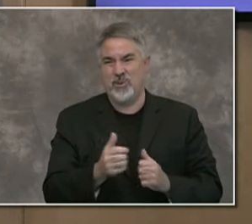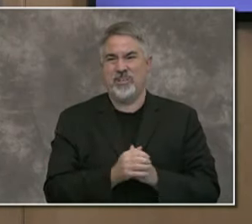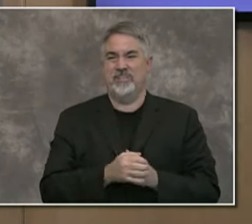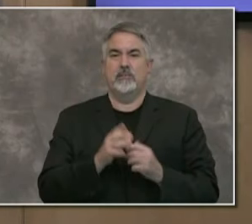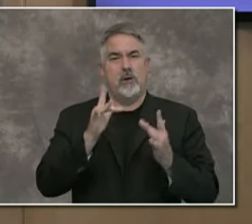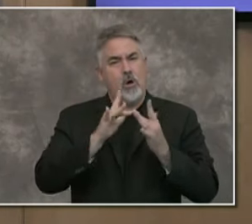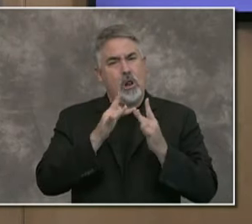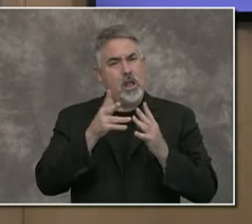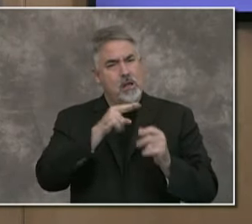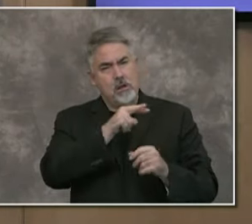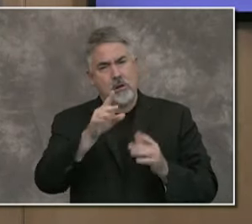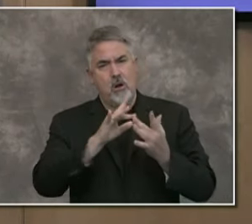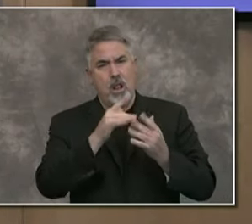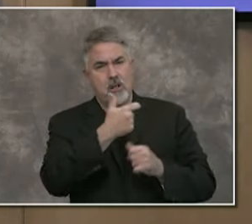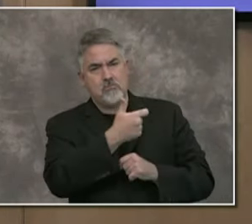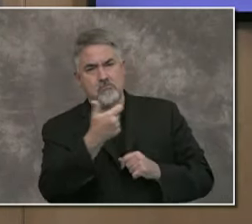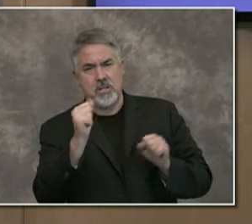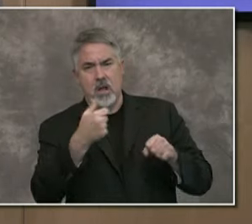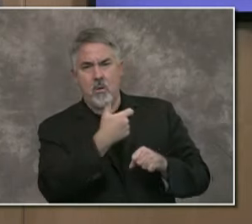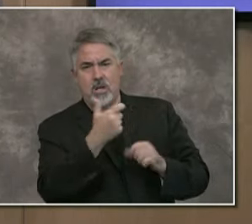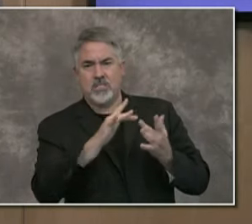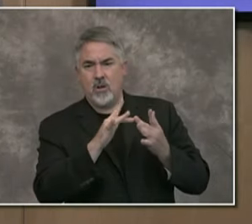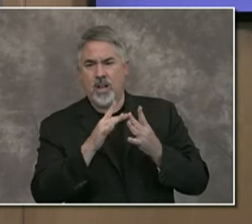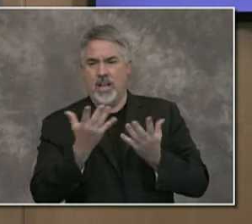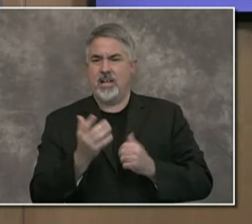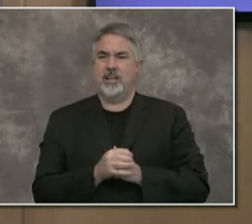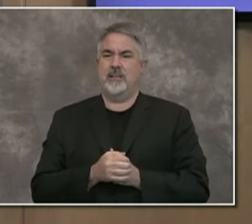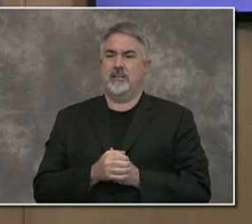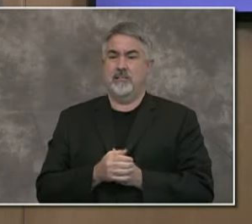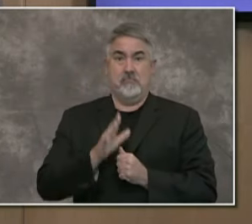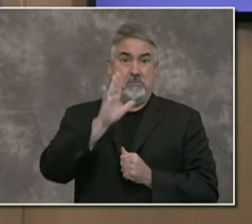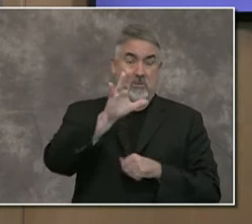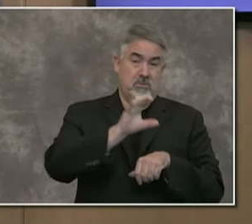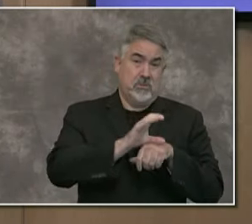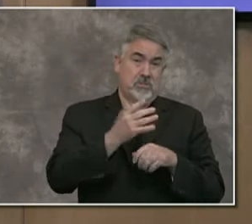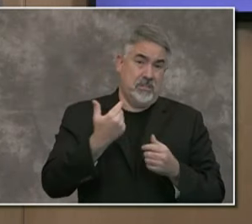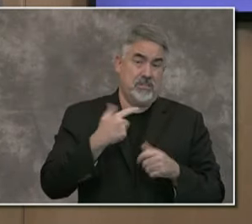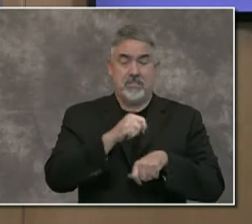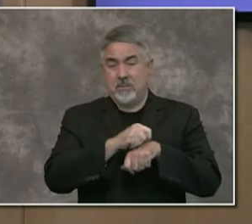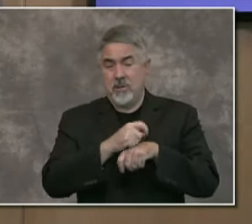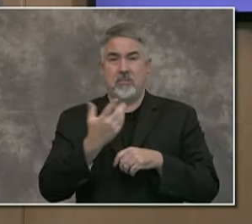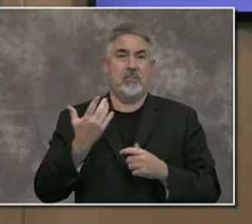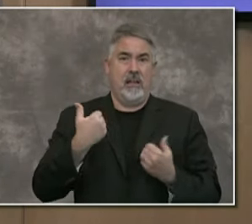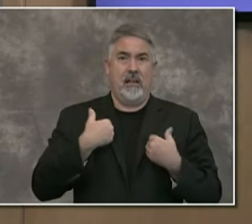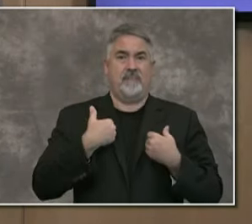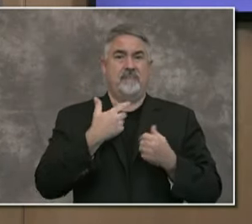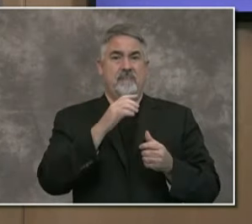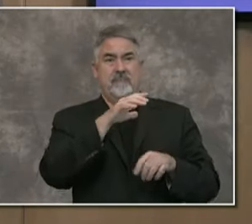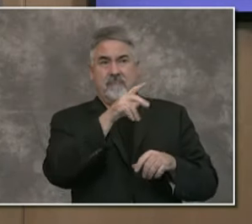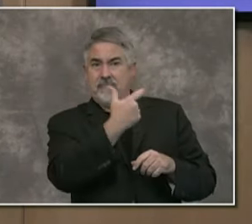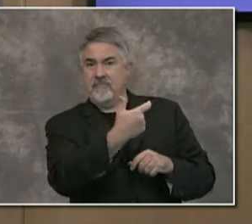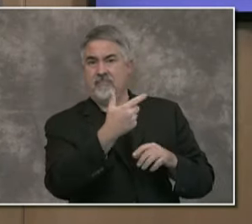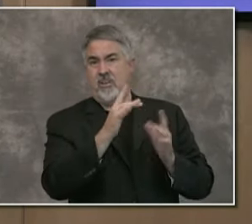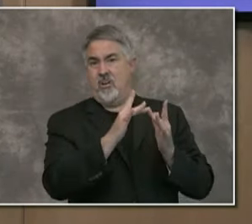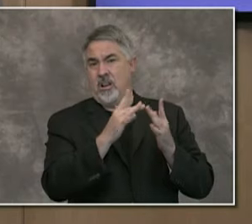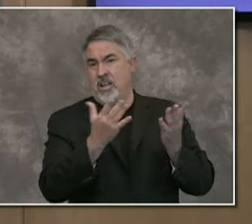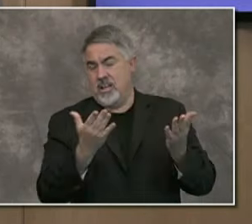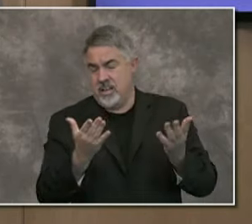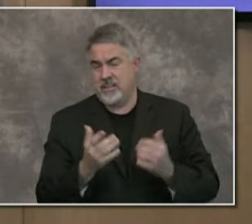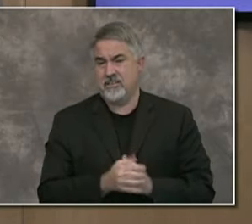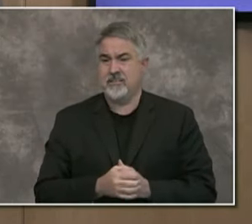your website for your house of worship and find the times and mediums for virtual services